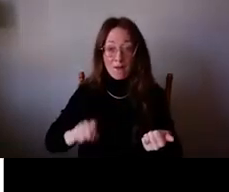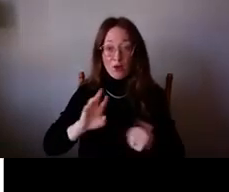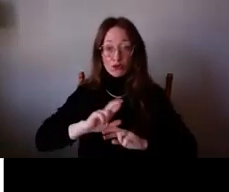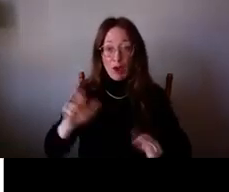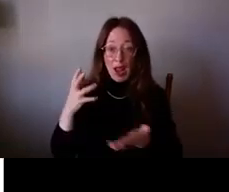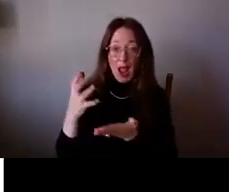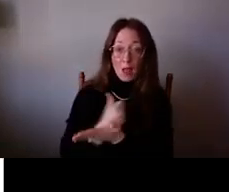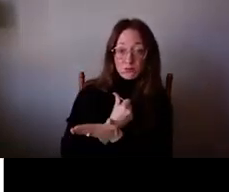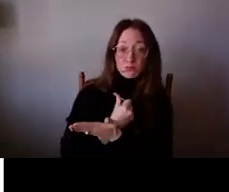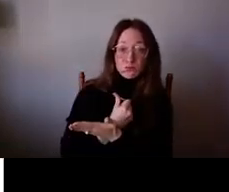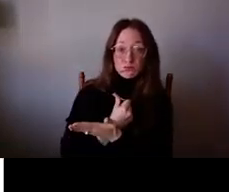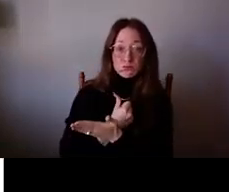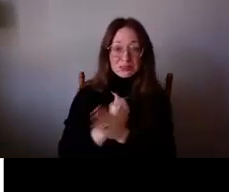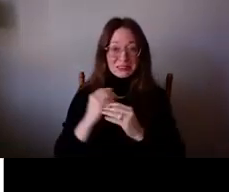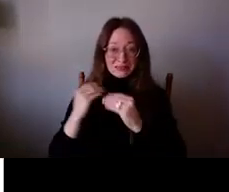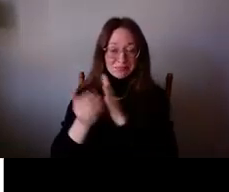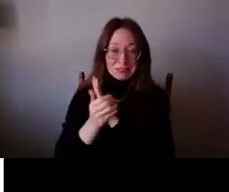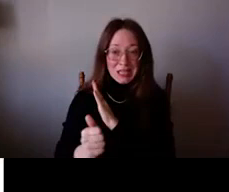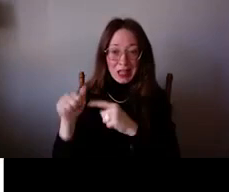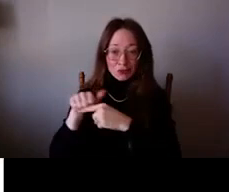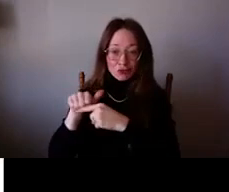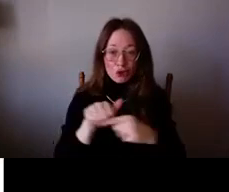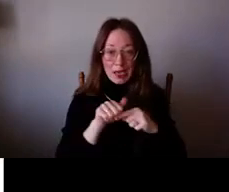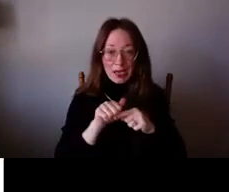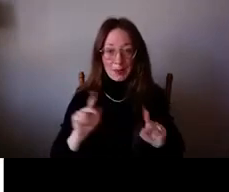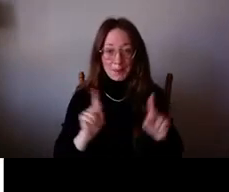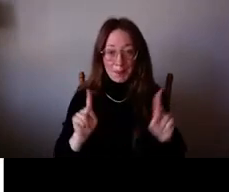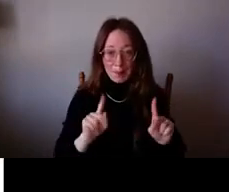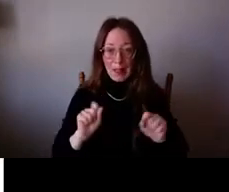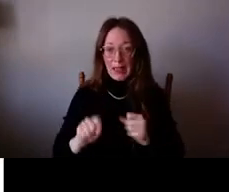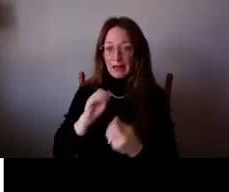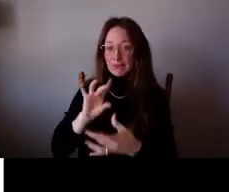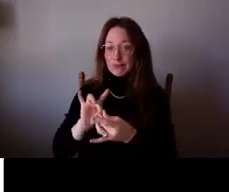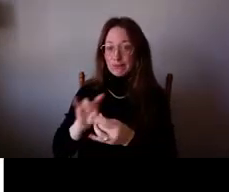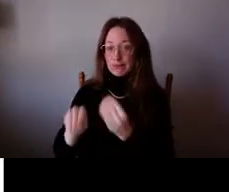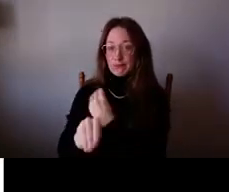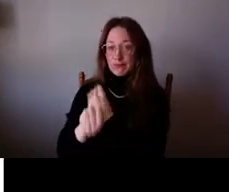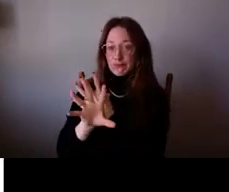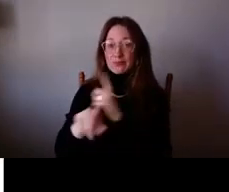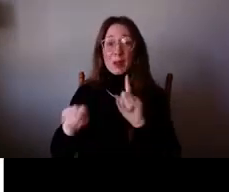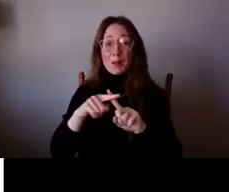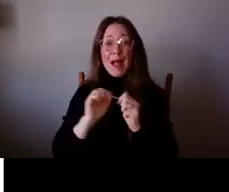a skilled and trained workforce. We need to make sure we can support businesses in this transition